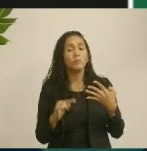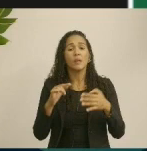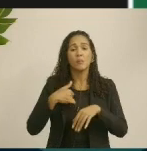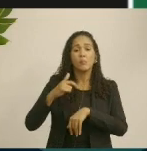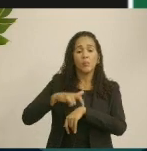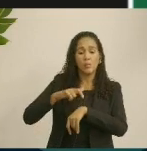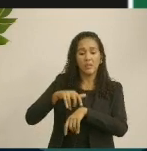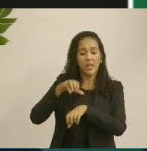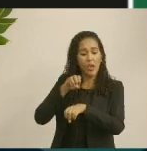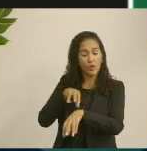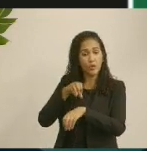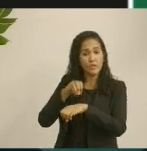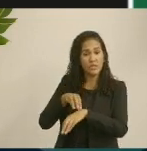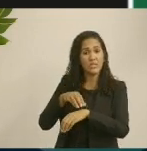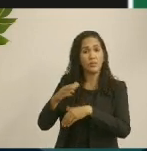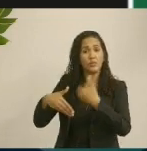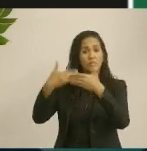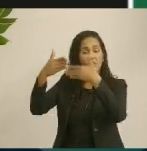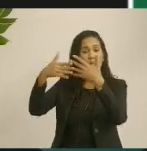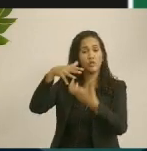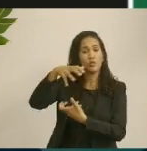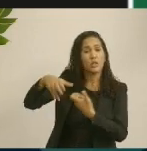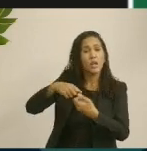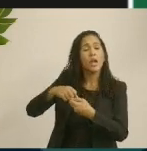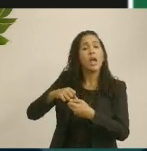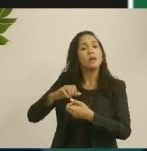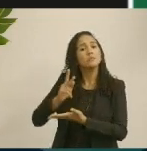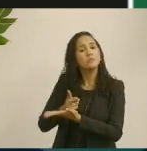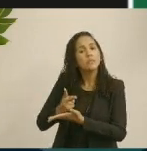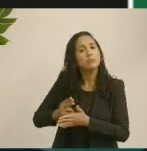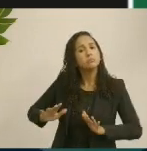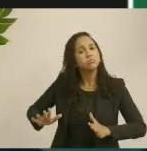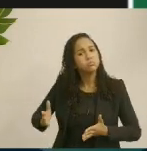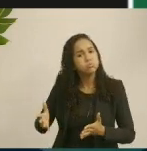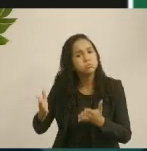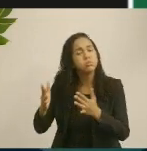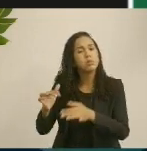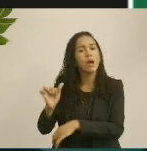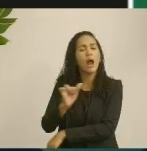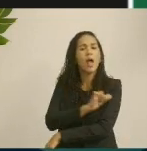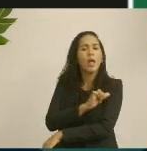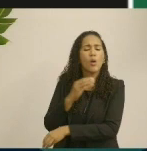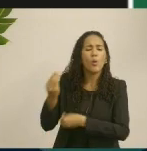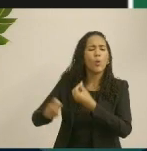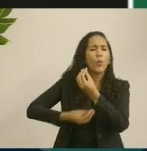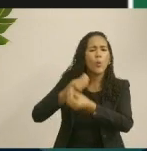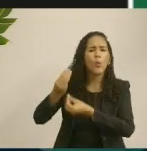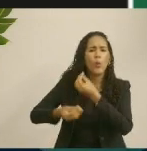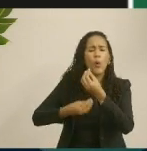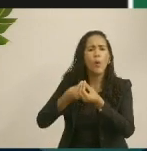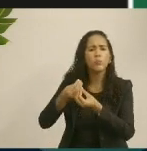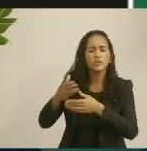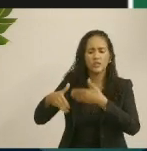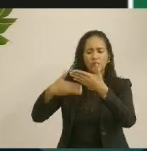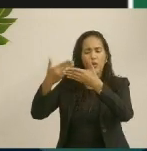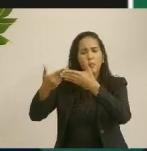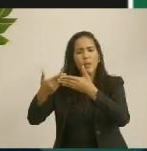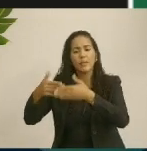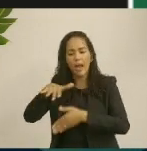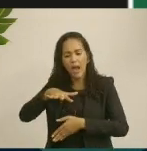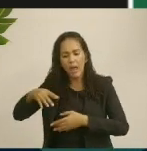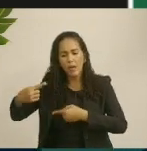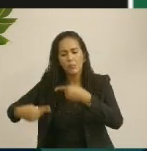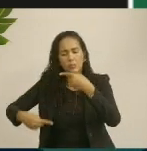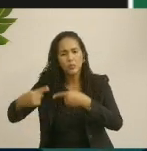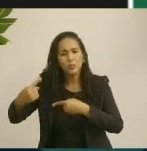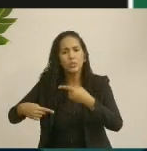I encourage my students to look at how do we build political will, private sector will, and public will for this work. We generally know what the problems are, we know what the